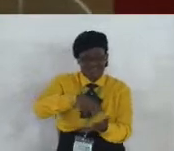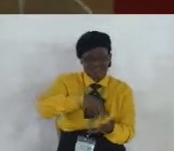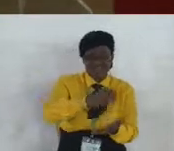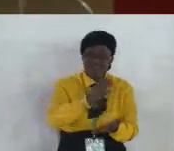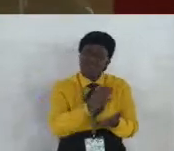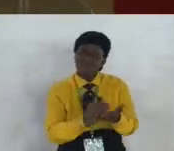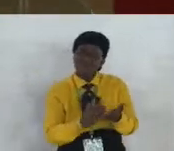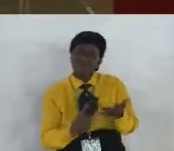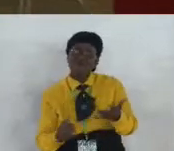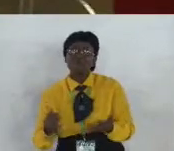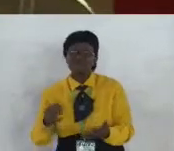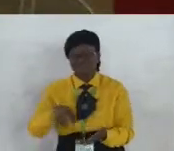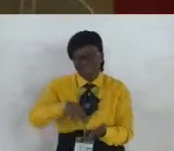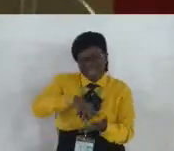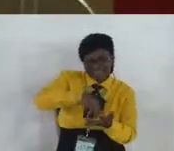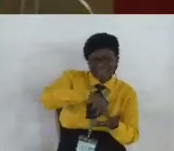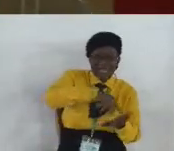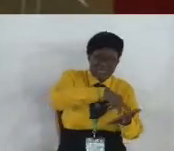on the screen.